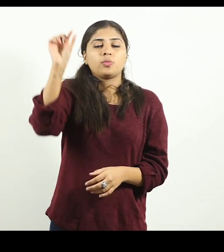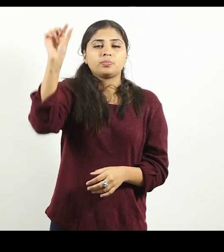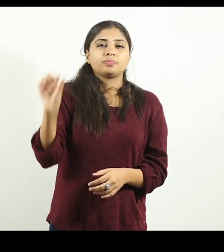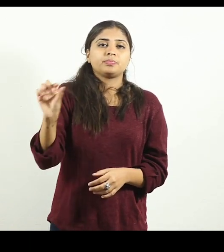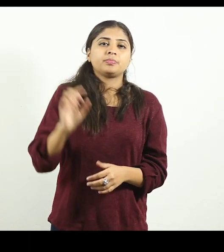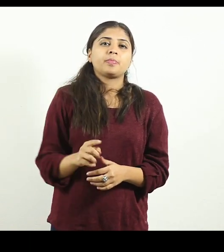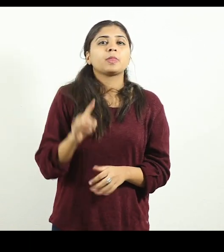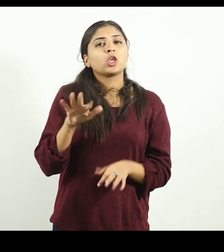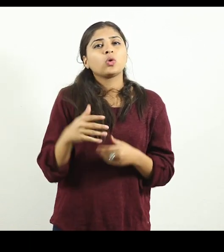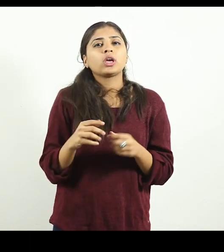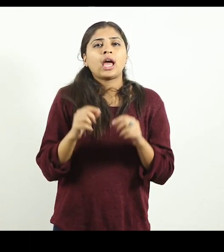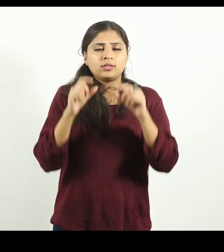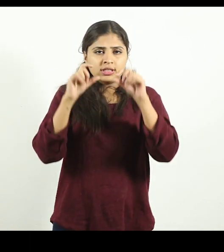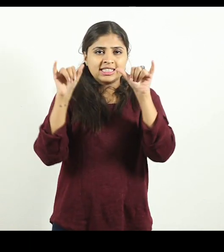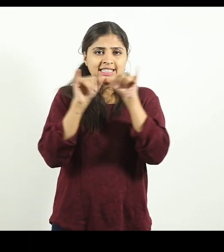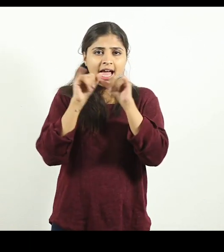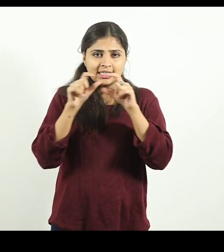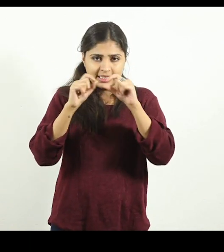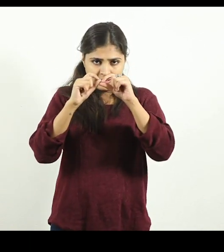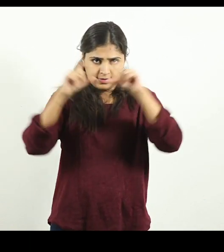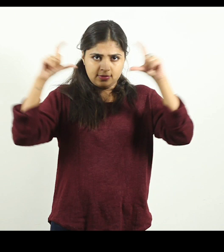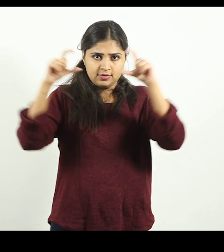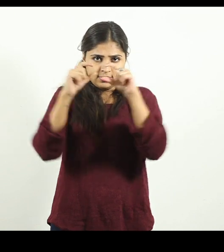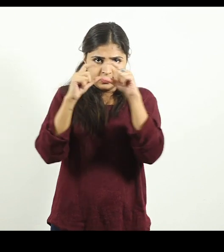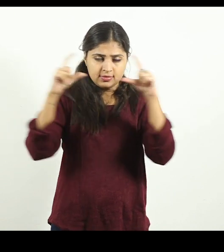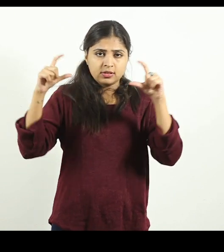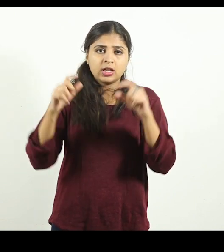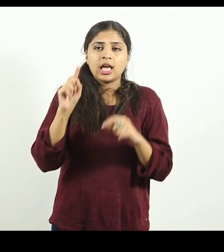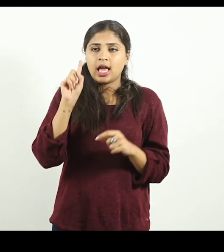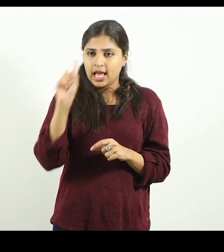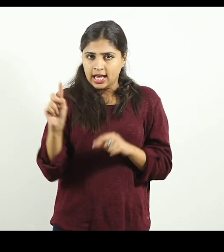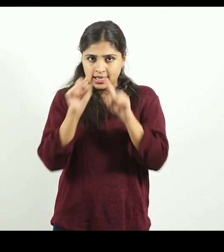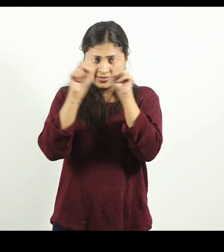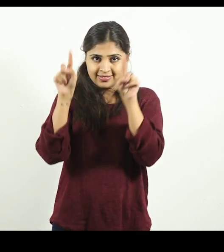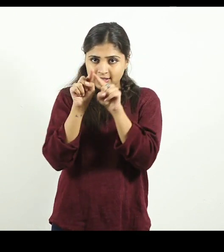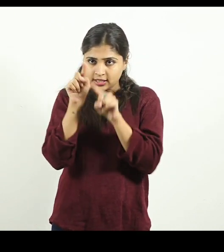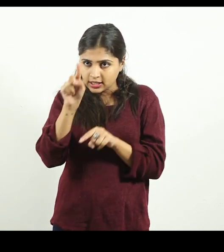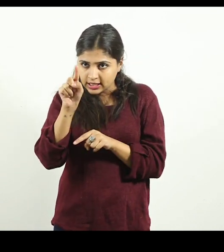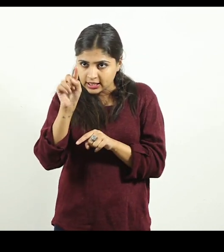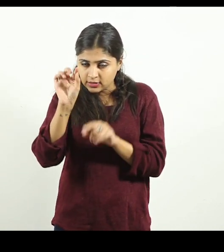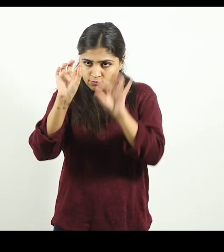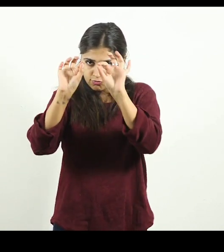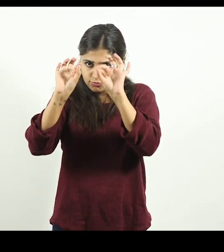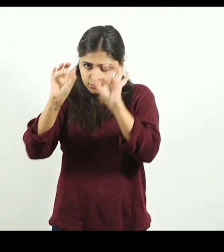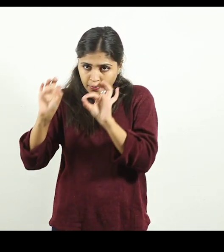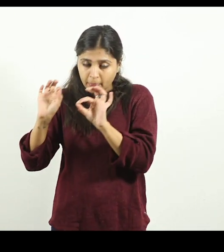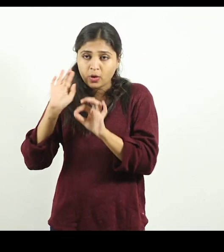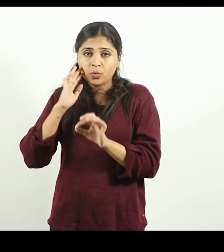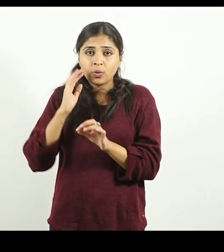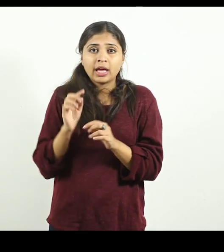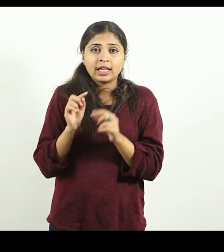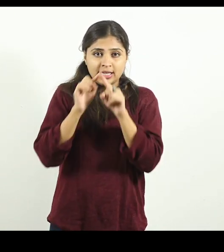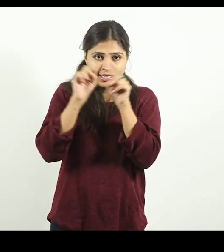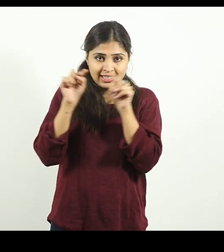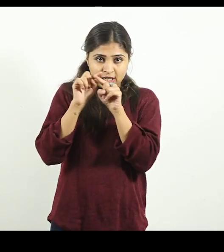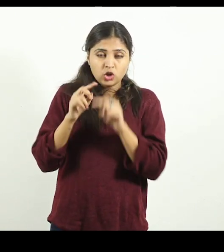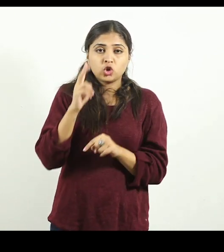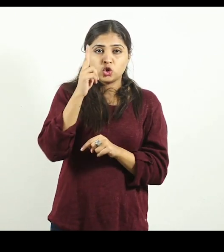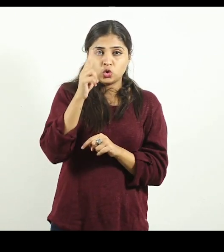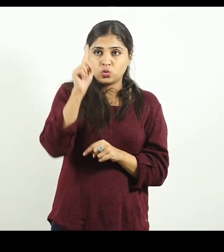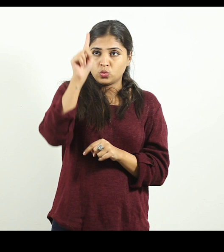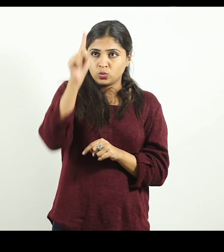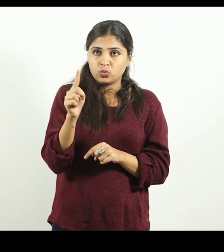and release the mouse. You can resize a field by clicking the edge and dragging once your cursor turns